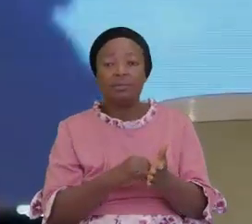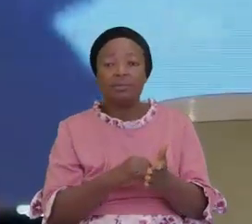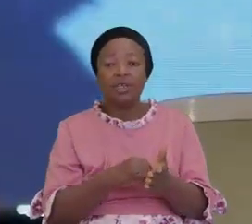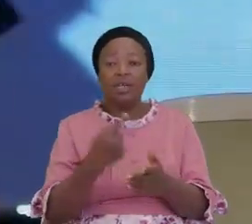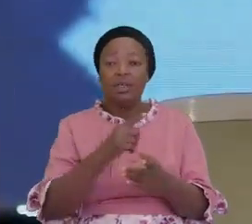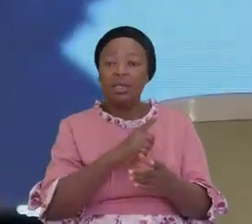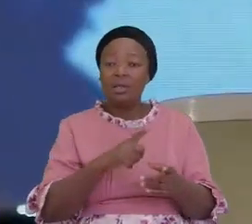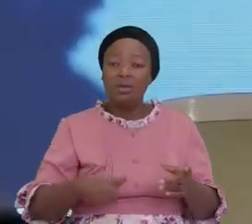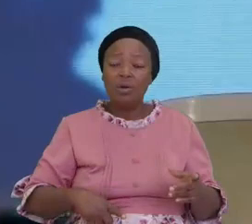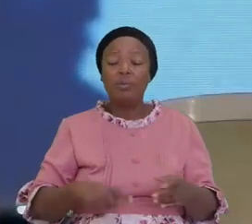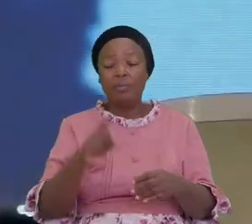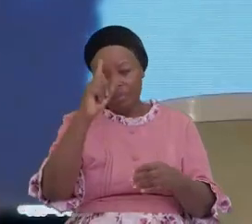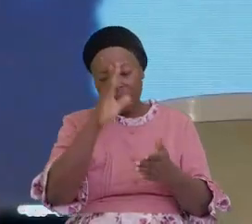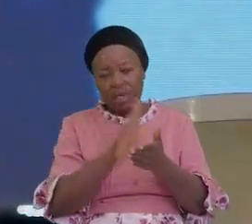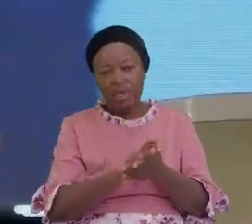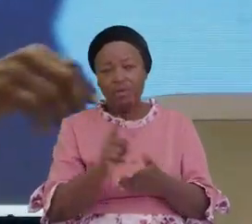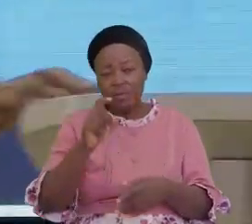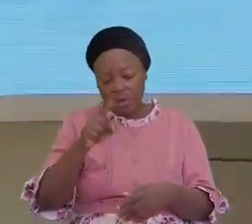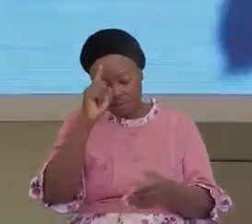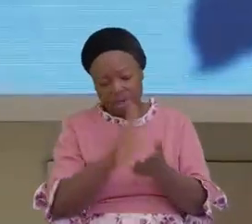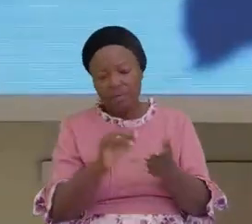the totality of the word of God.